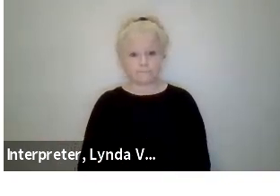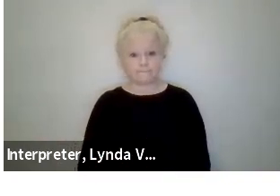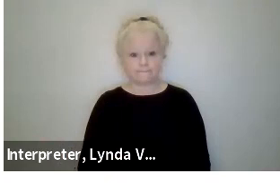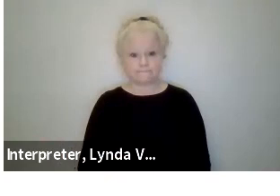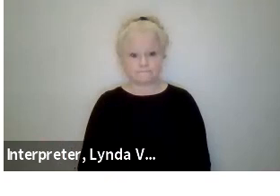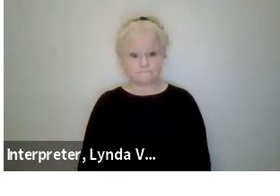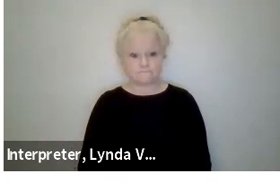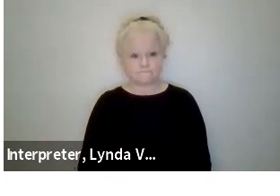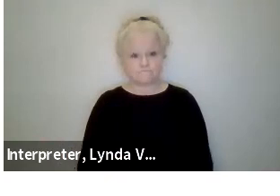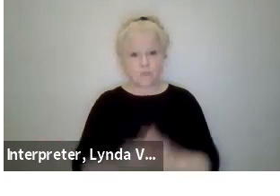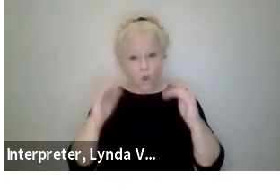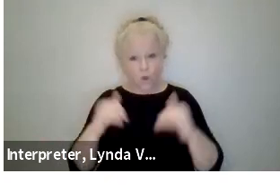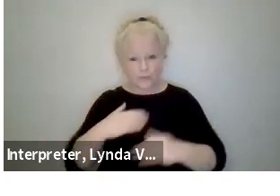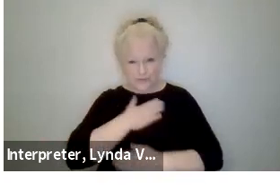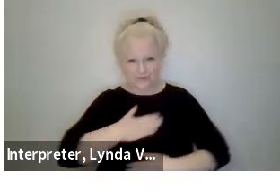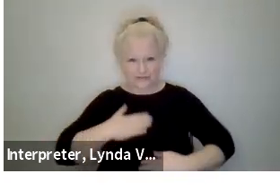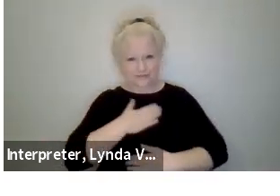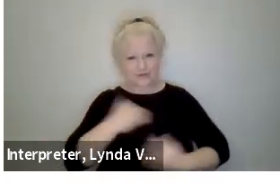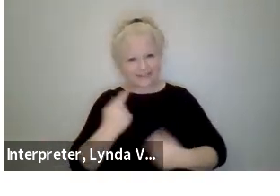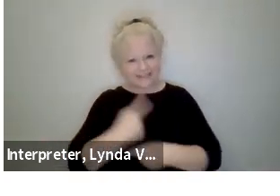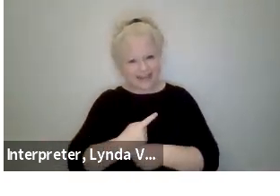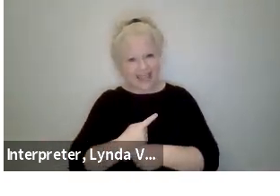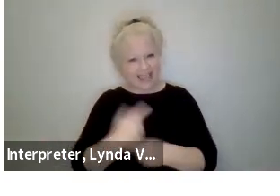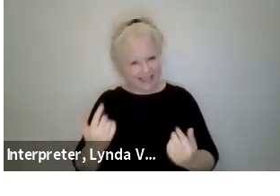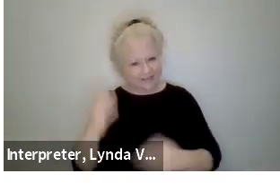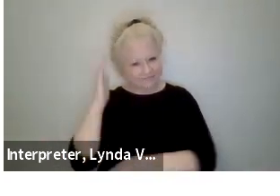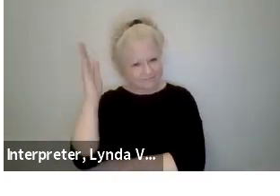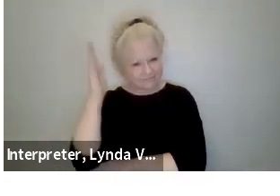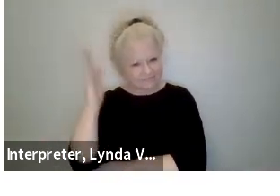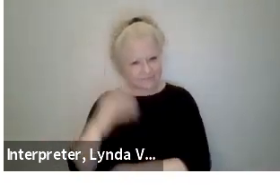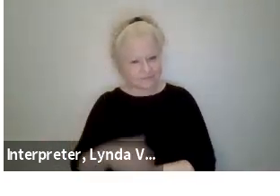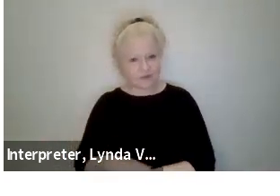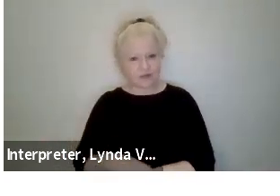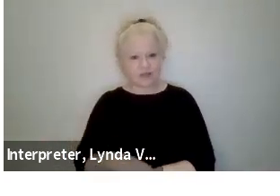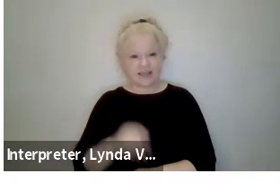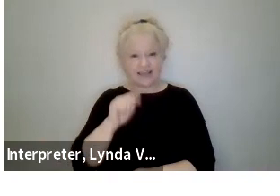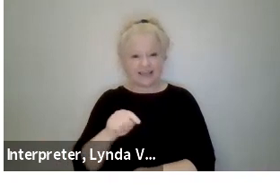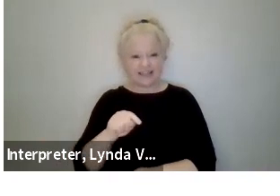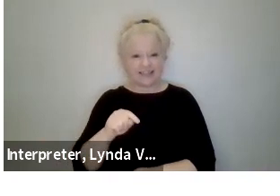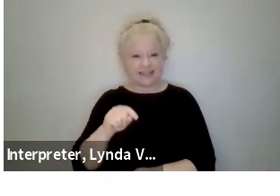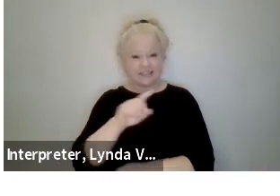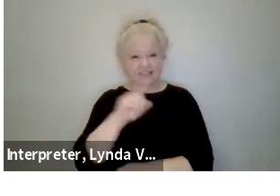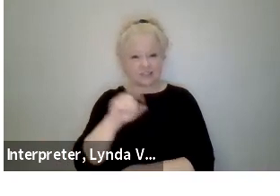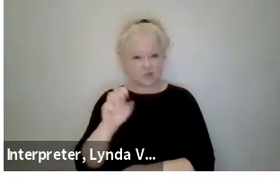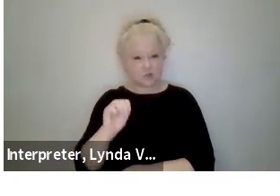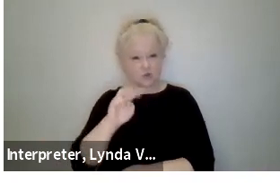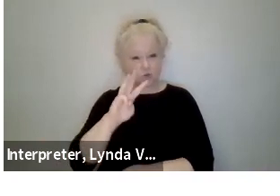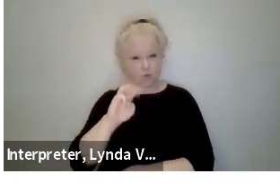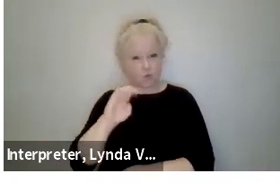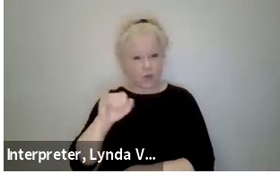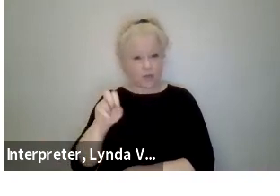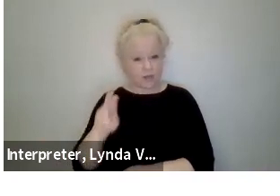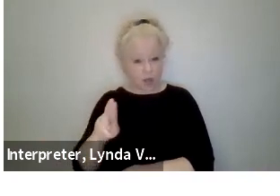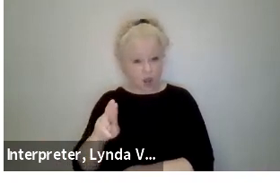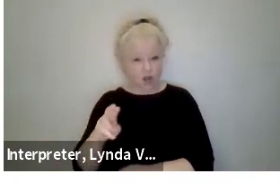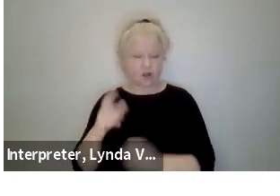So we really hope that you enjoyed today's program, and webinars like this are made possible by all the individuals who choose to support the